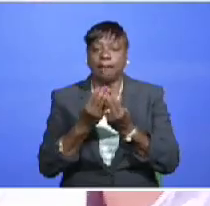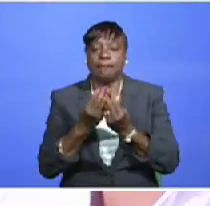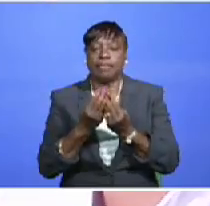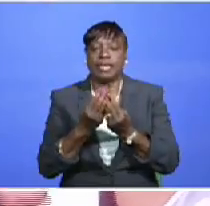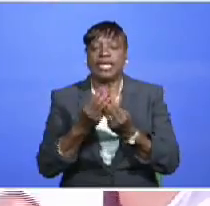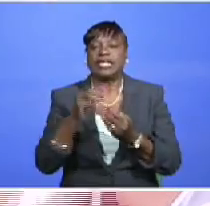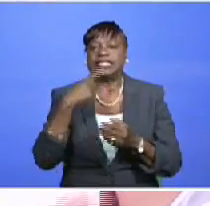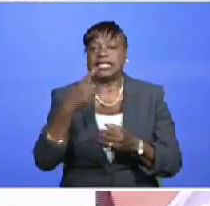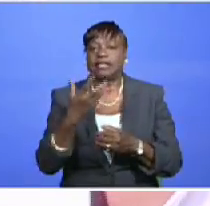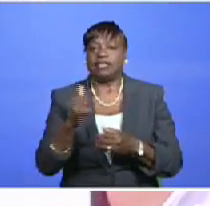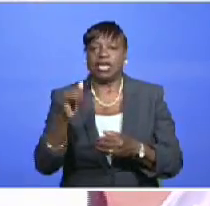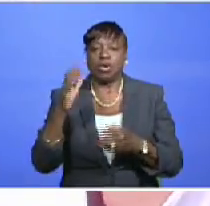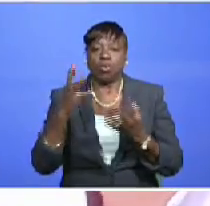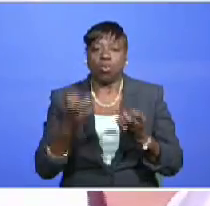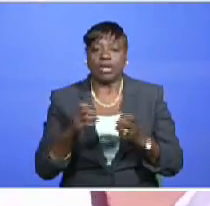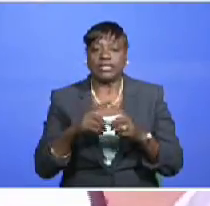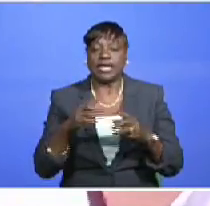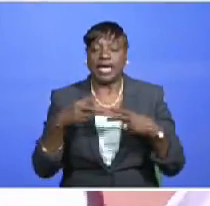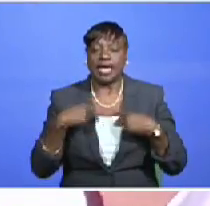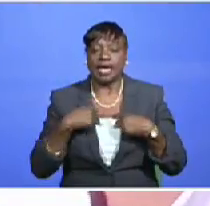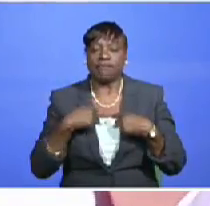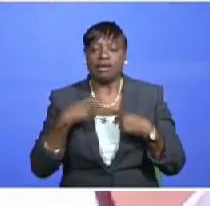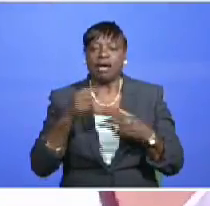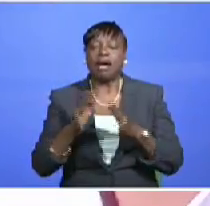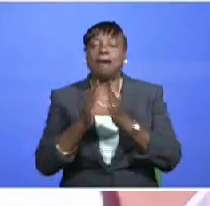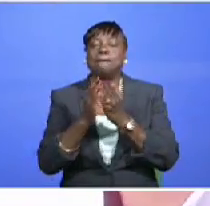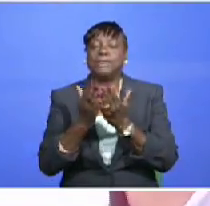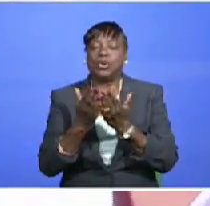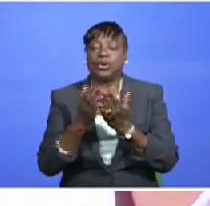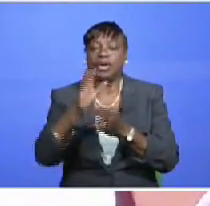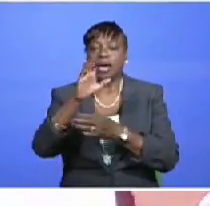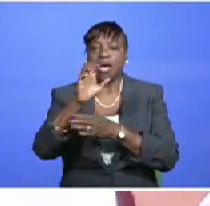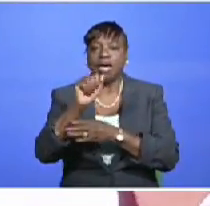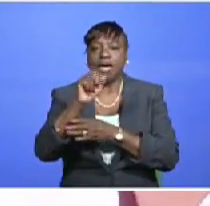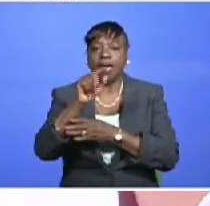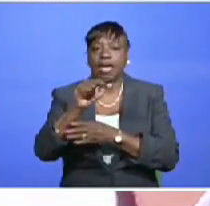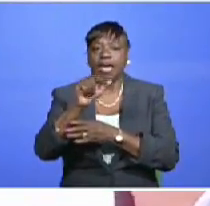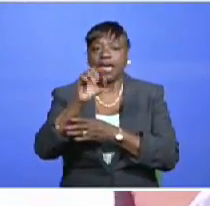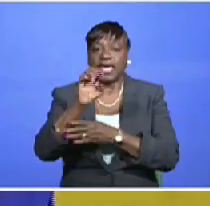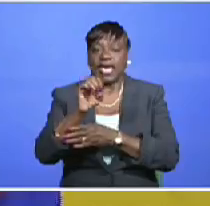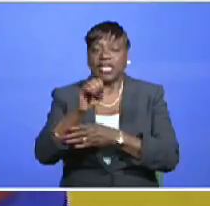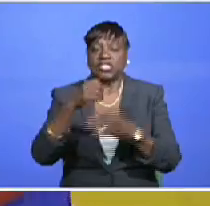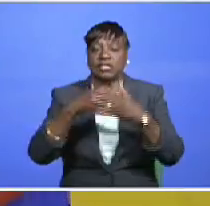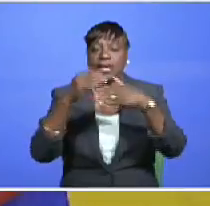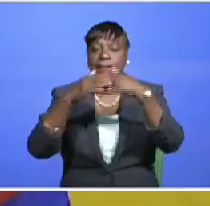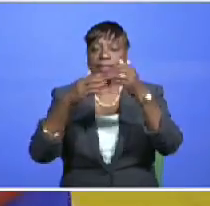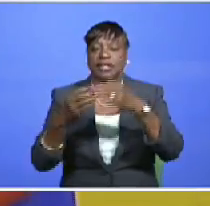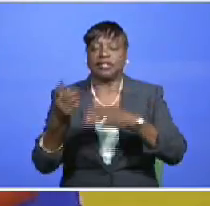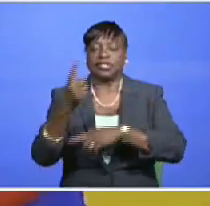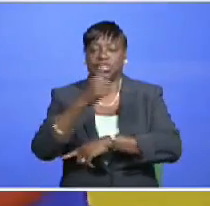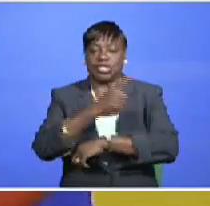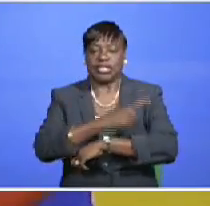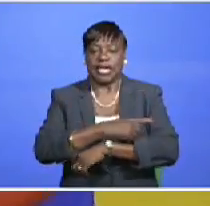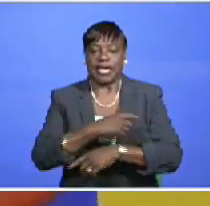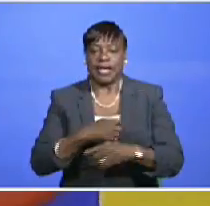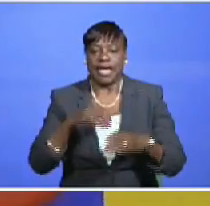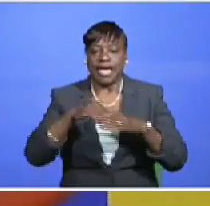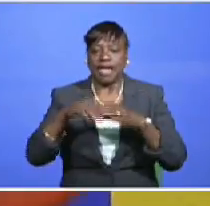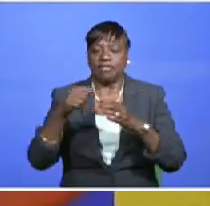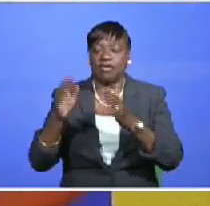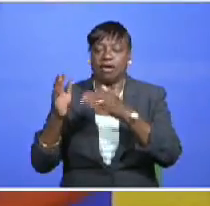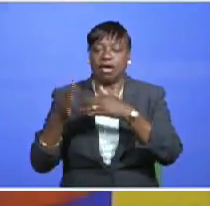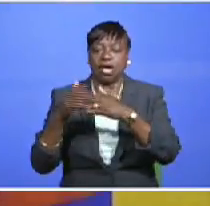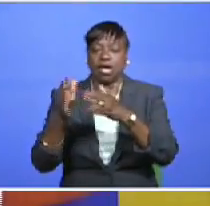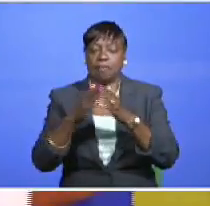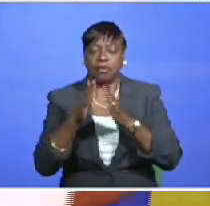that they're going to have not a bird cage, but actually a book cage, and they build that here today in this community. Rotary Club of Nassau